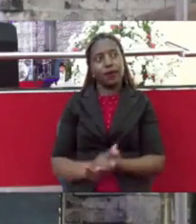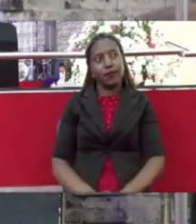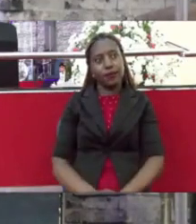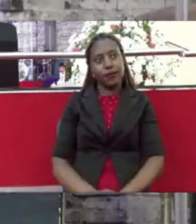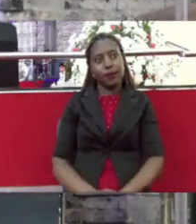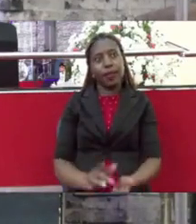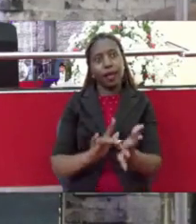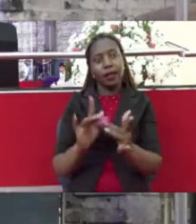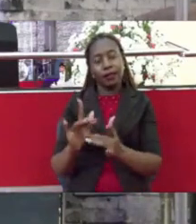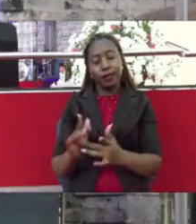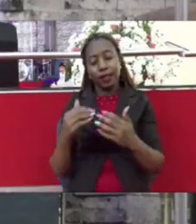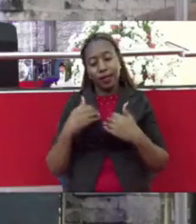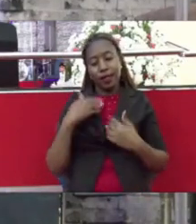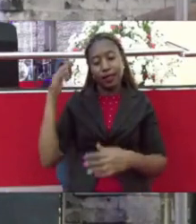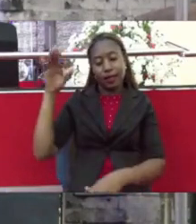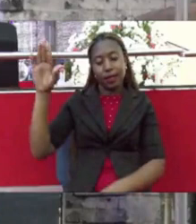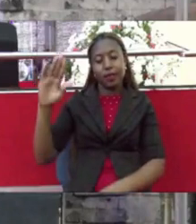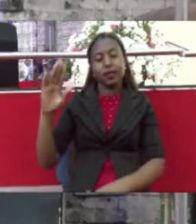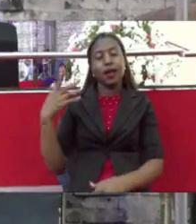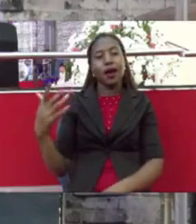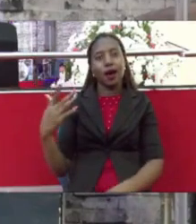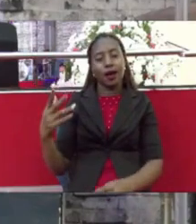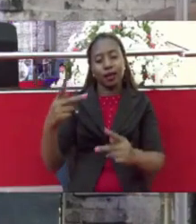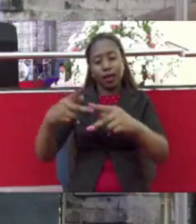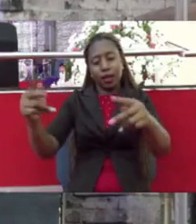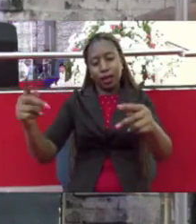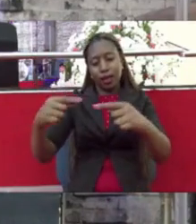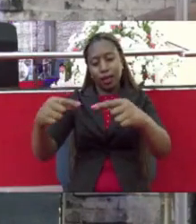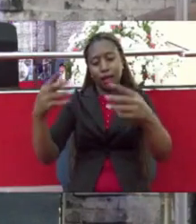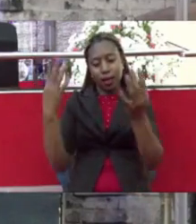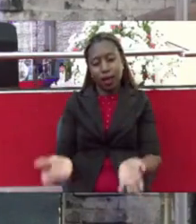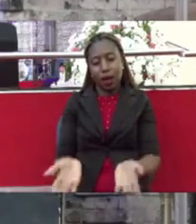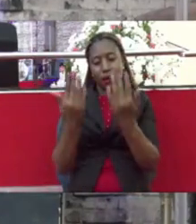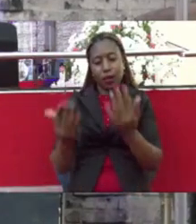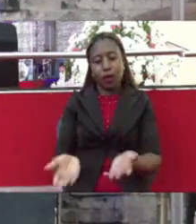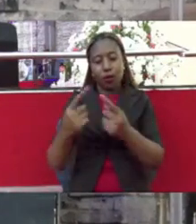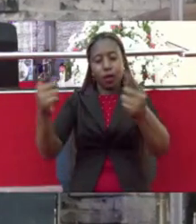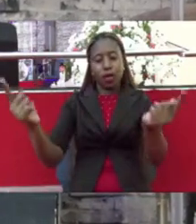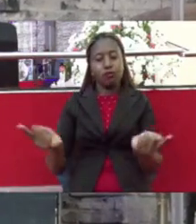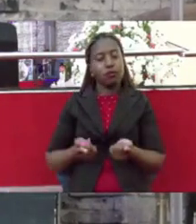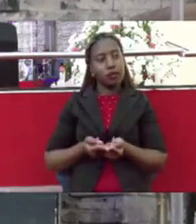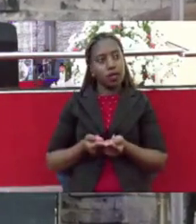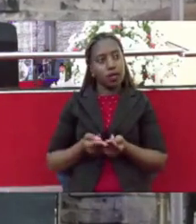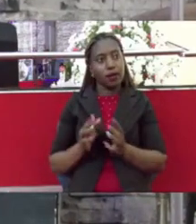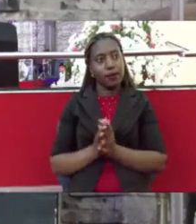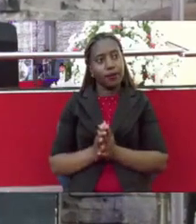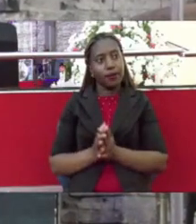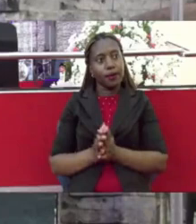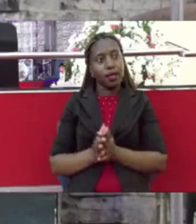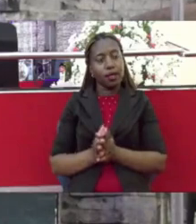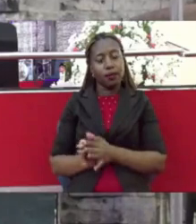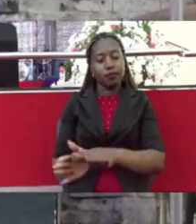Jesus holds in his hand his winnowing fork. Amebeba ile kitu ambacho anatumia kupepeta. So, and let's look